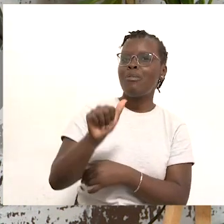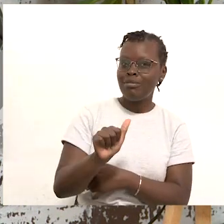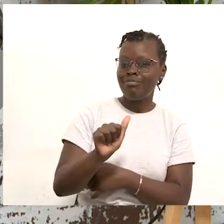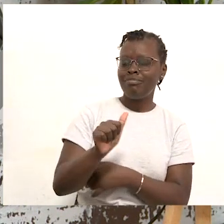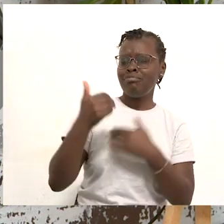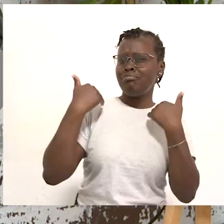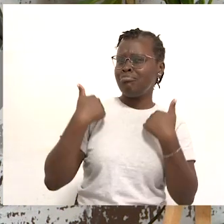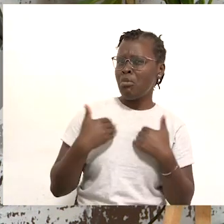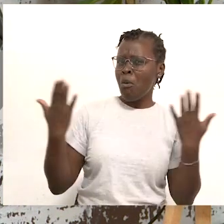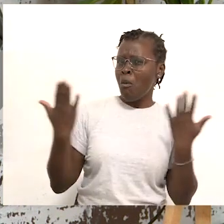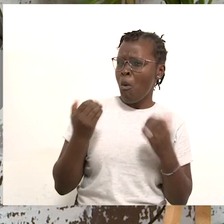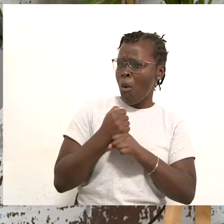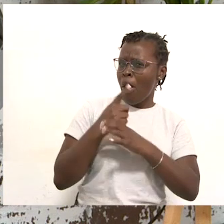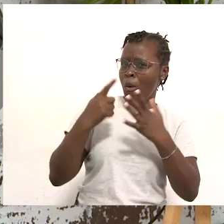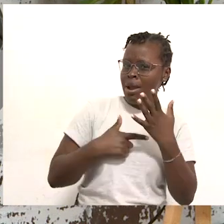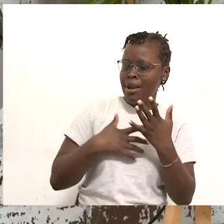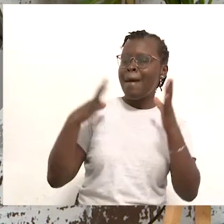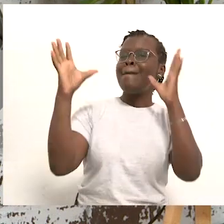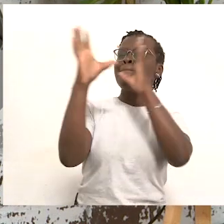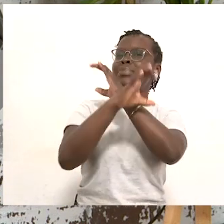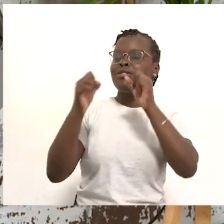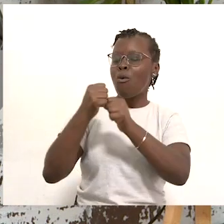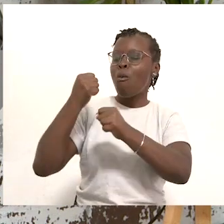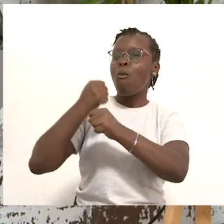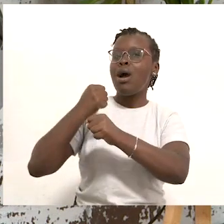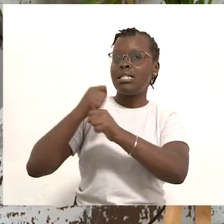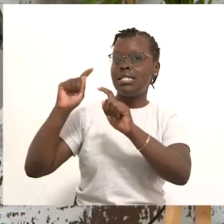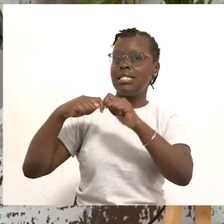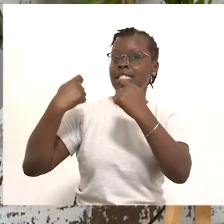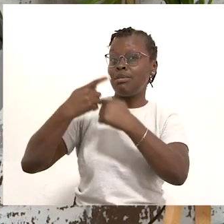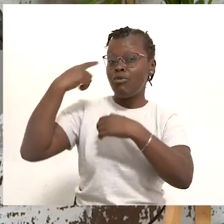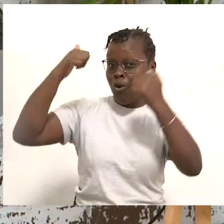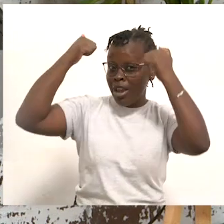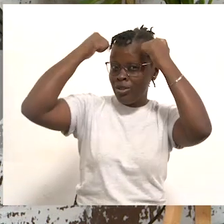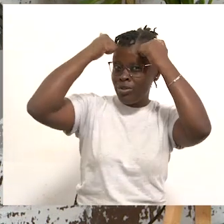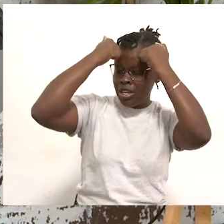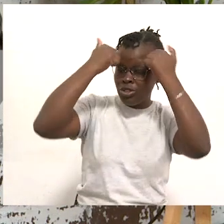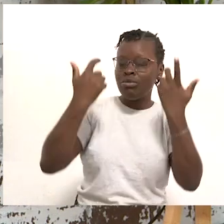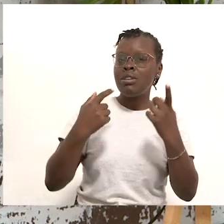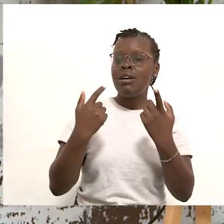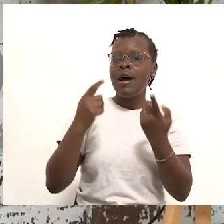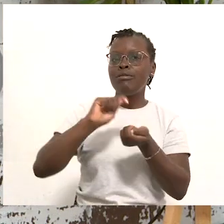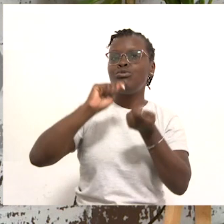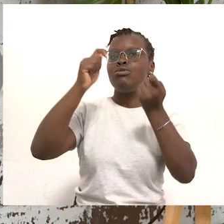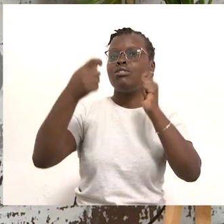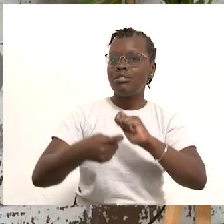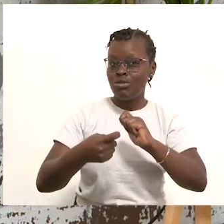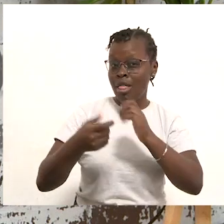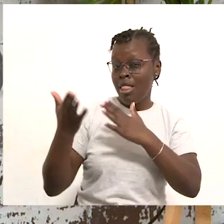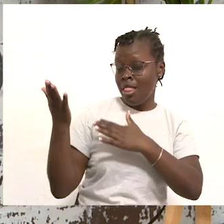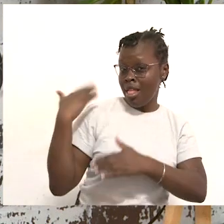Having been a member of Presidential Working Party on Educational Reforms in Kenya, which was just concluded last